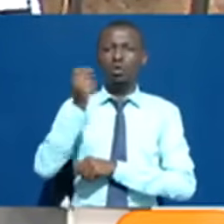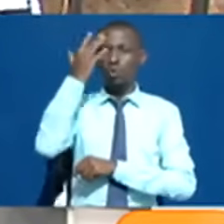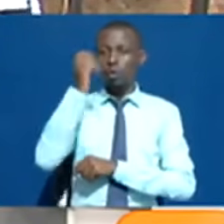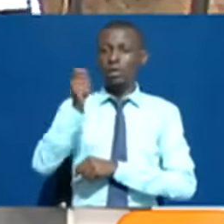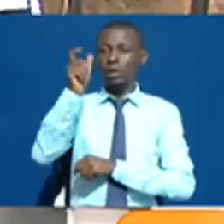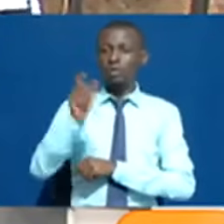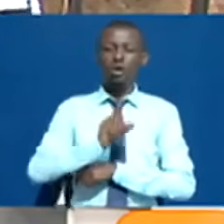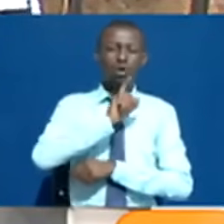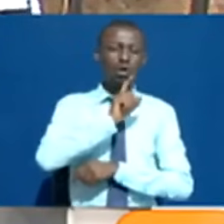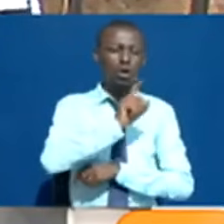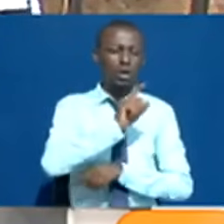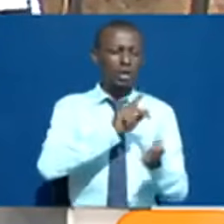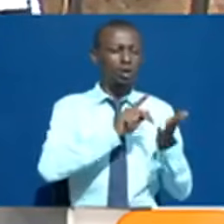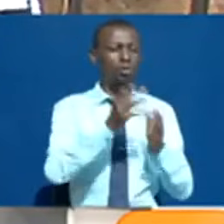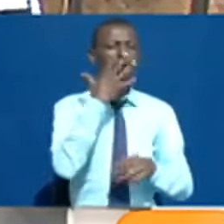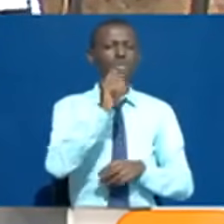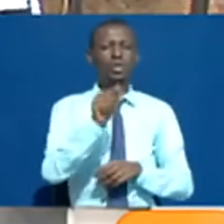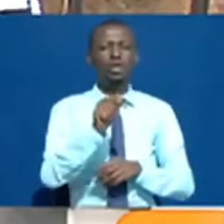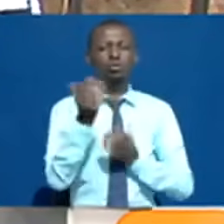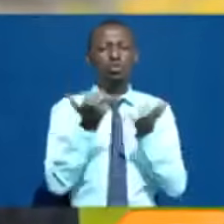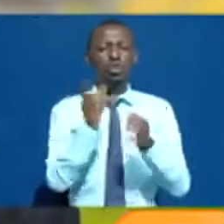Here's Martin Munene with more.